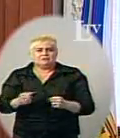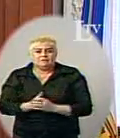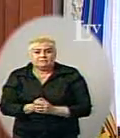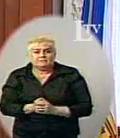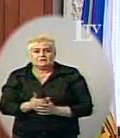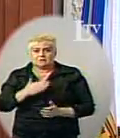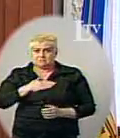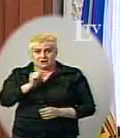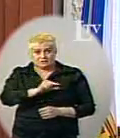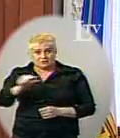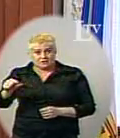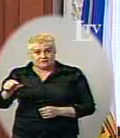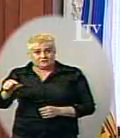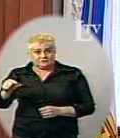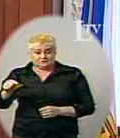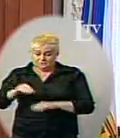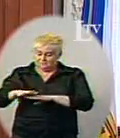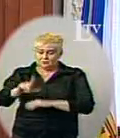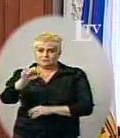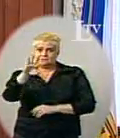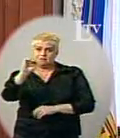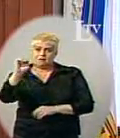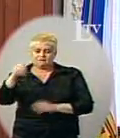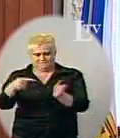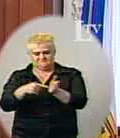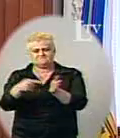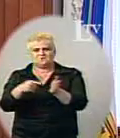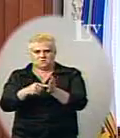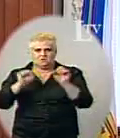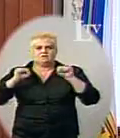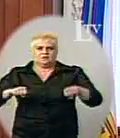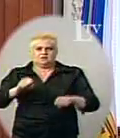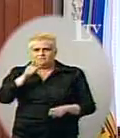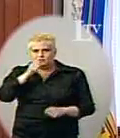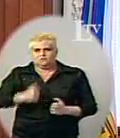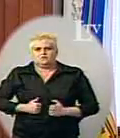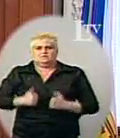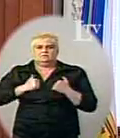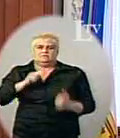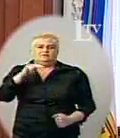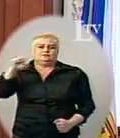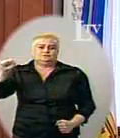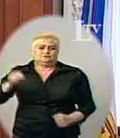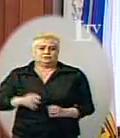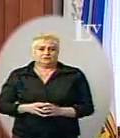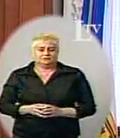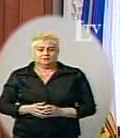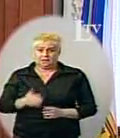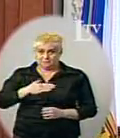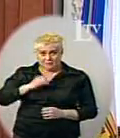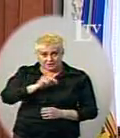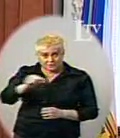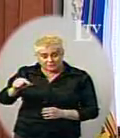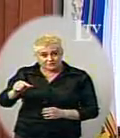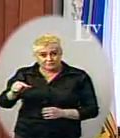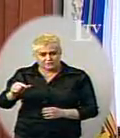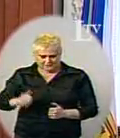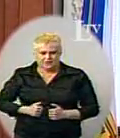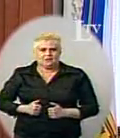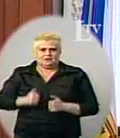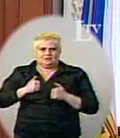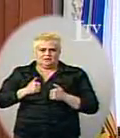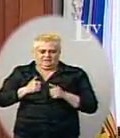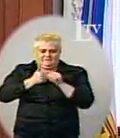is making life more affordable for Nova Scotian families. And my government is living within